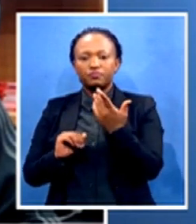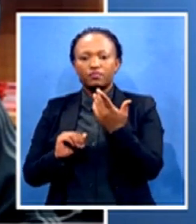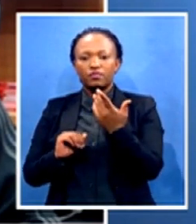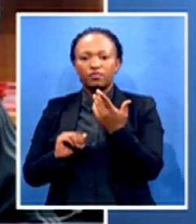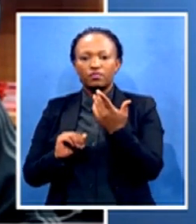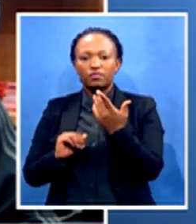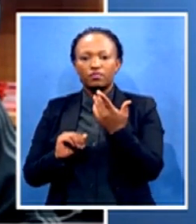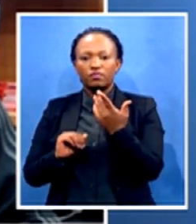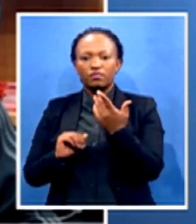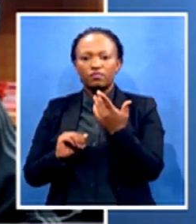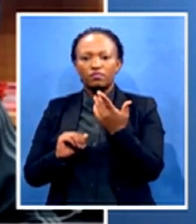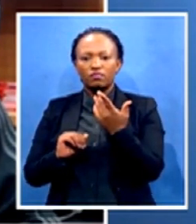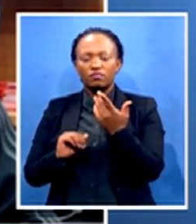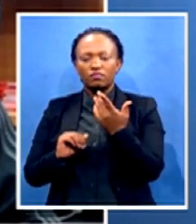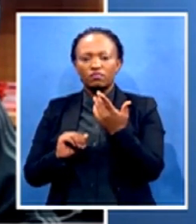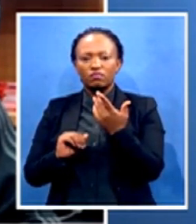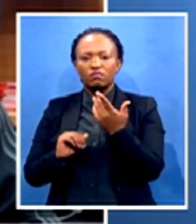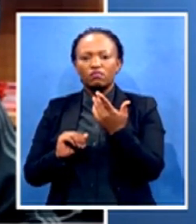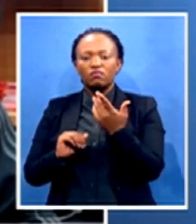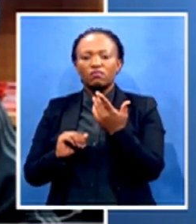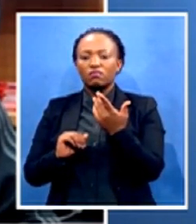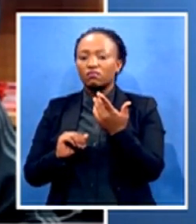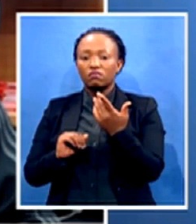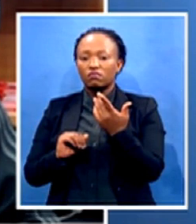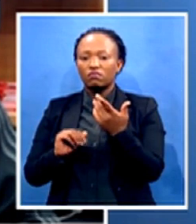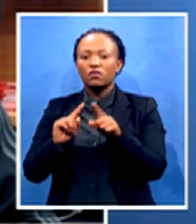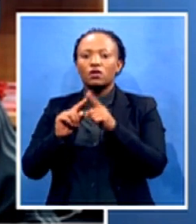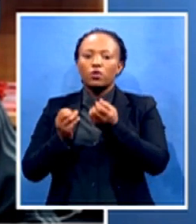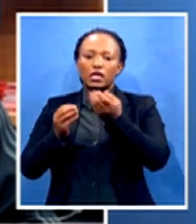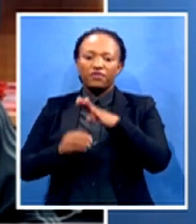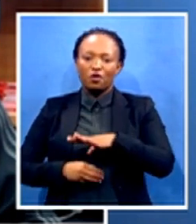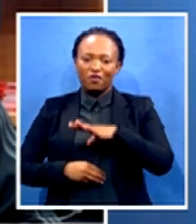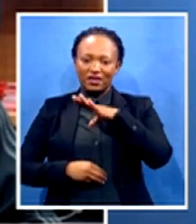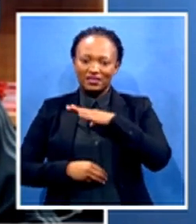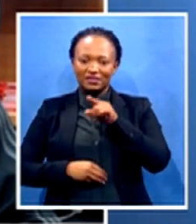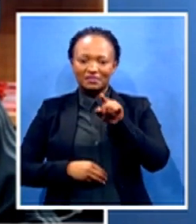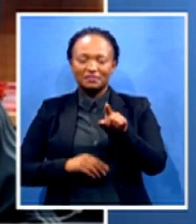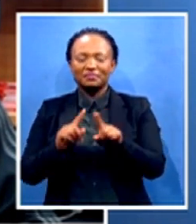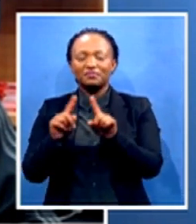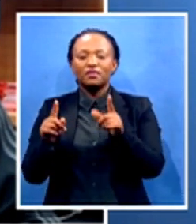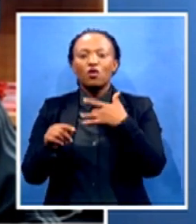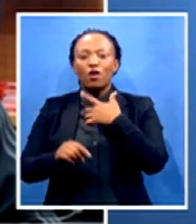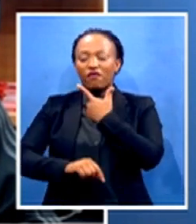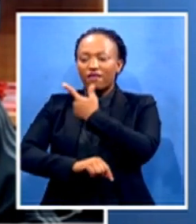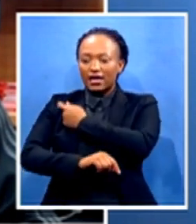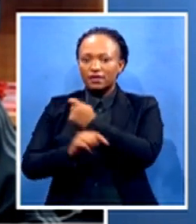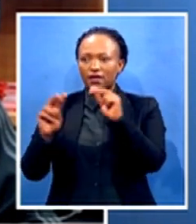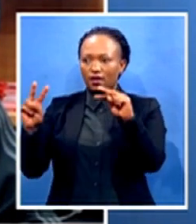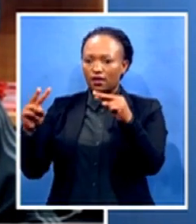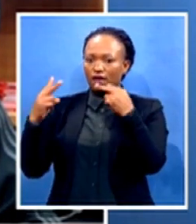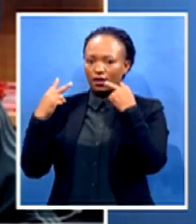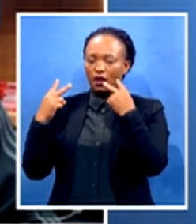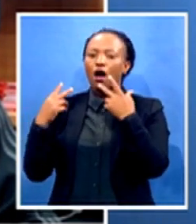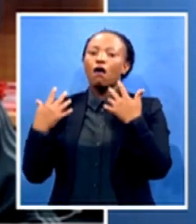which give confidence on the efficacy of the vaccination. Because there's a lot of doubts. A lot